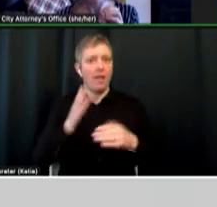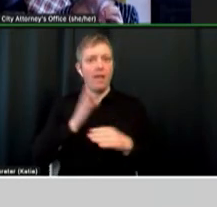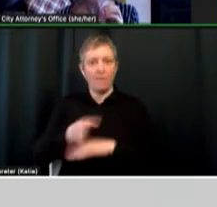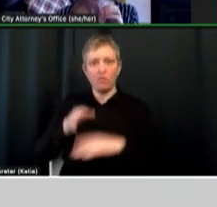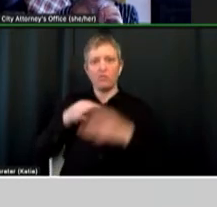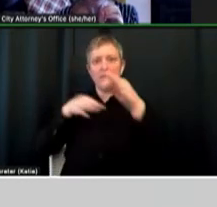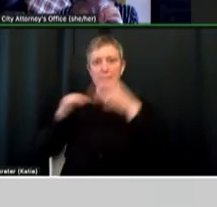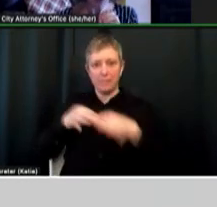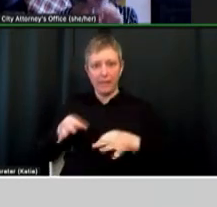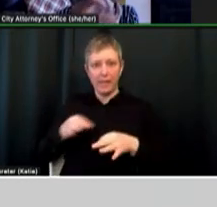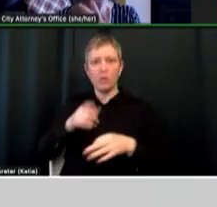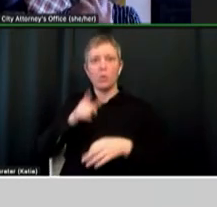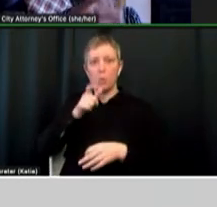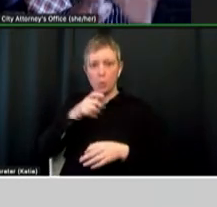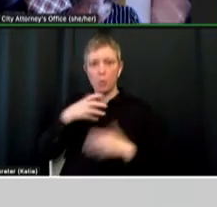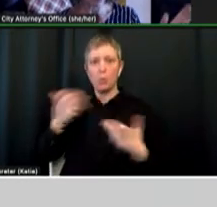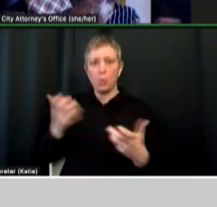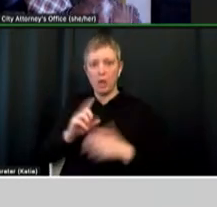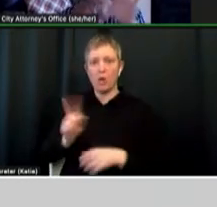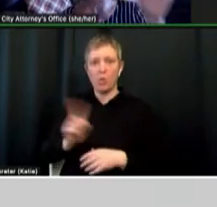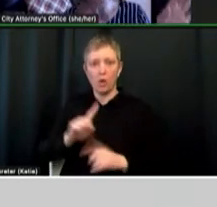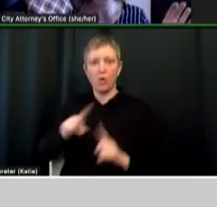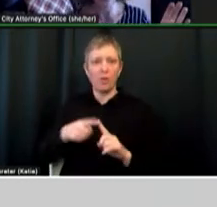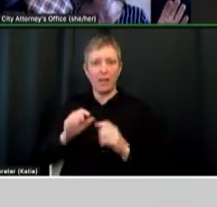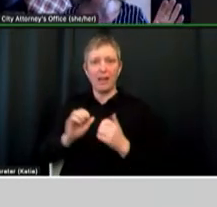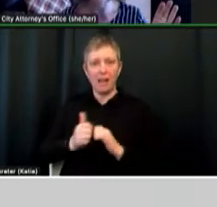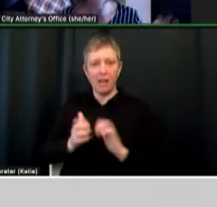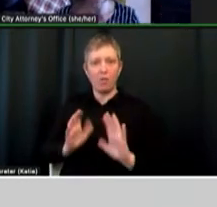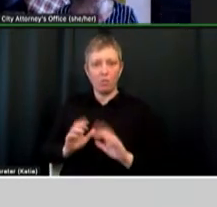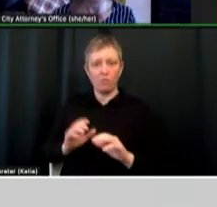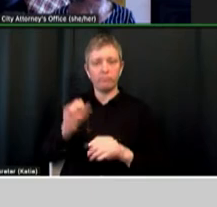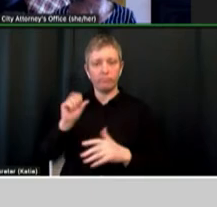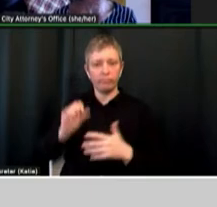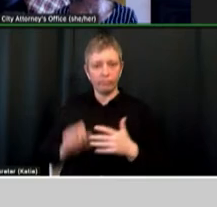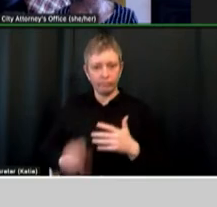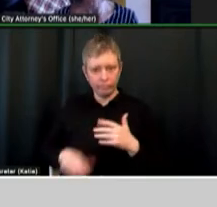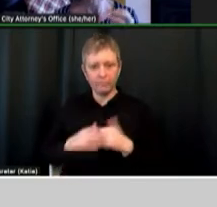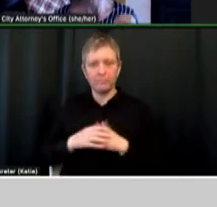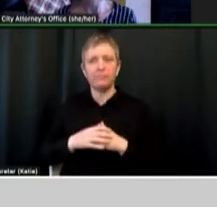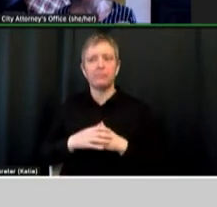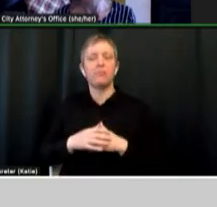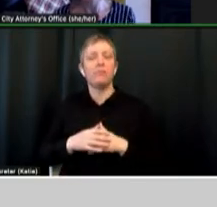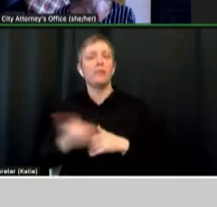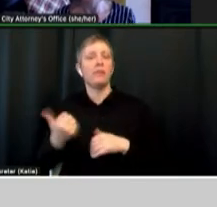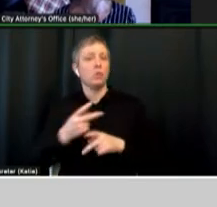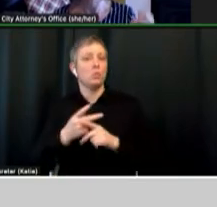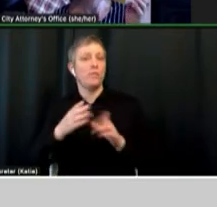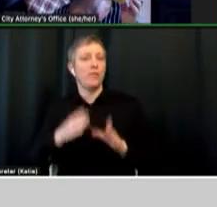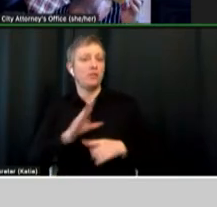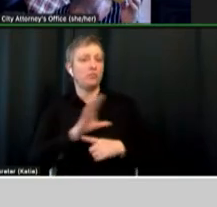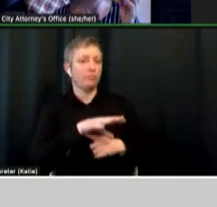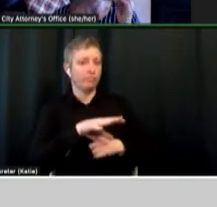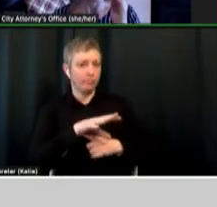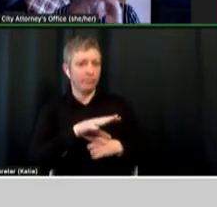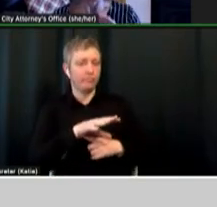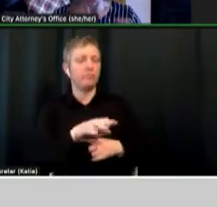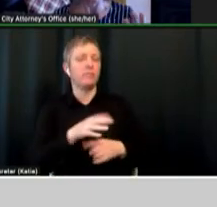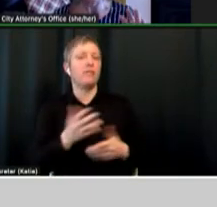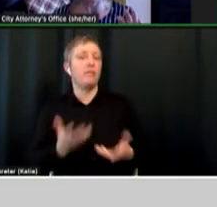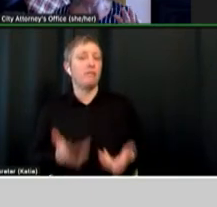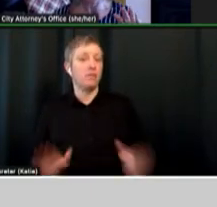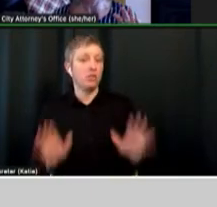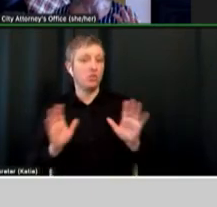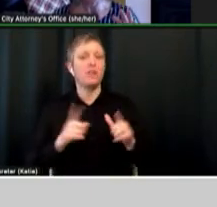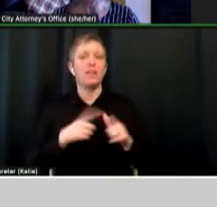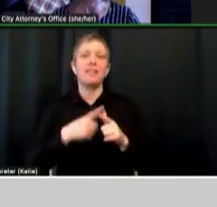statement and provided what that full and candid account on the camera, then at that point, they can review